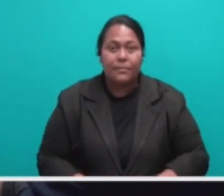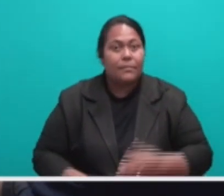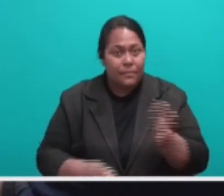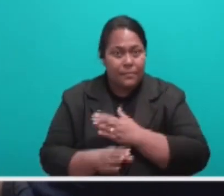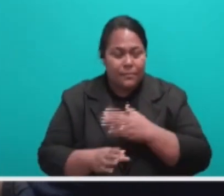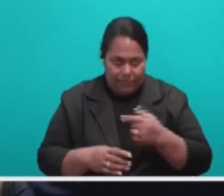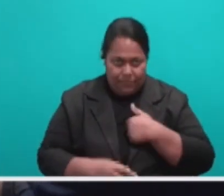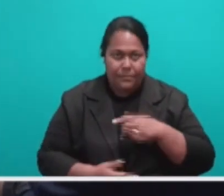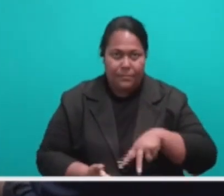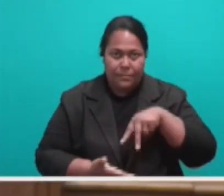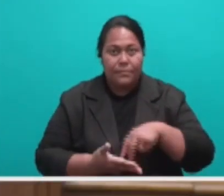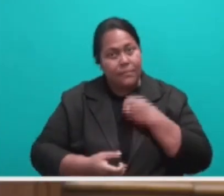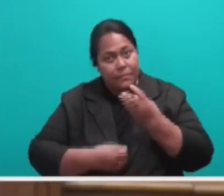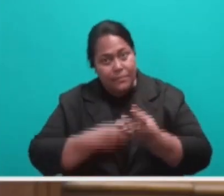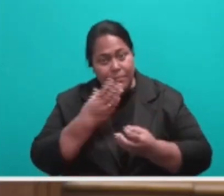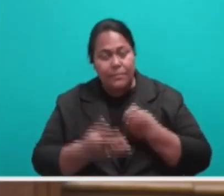motion